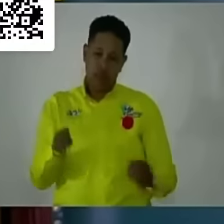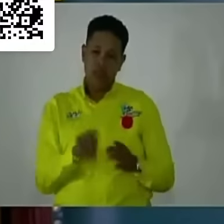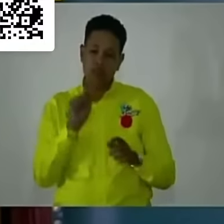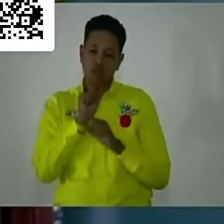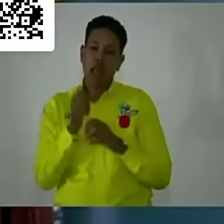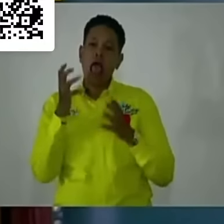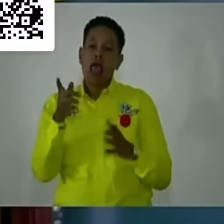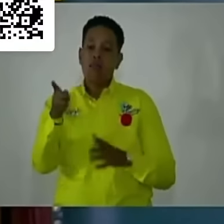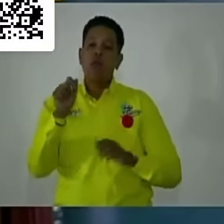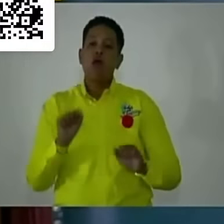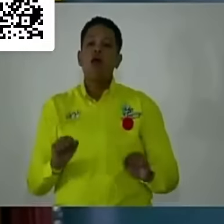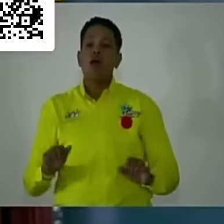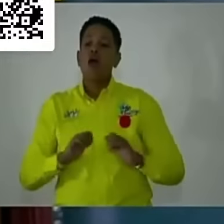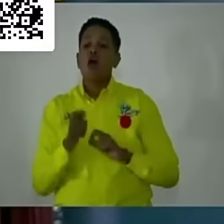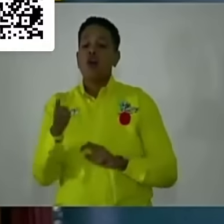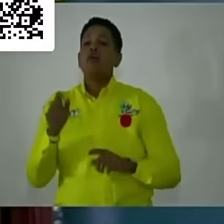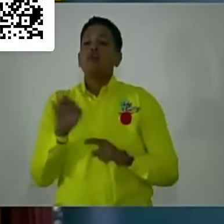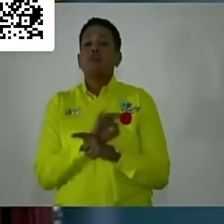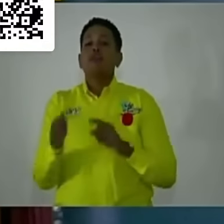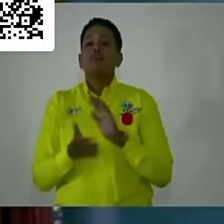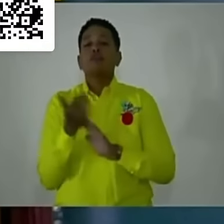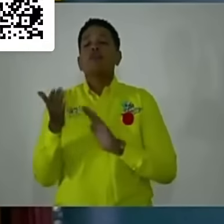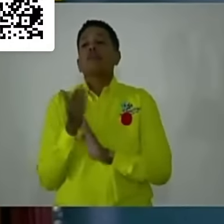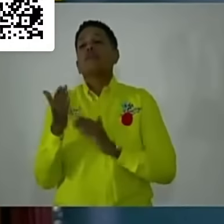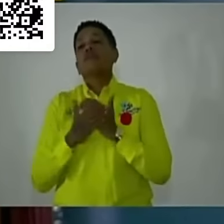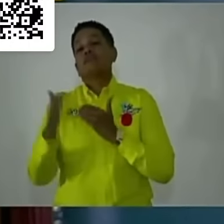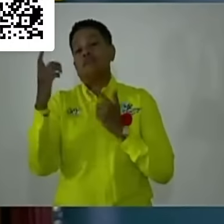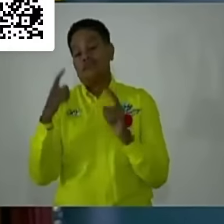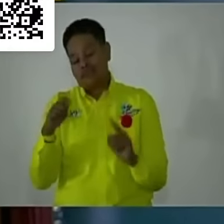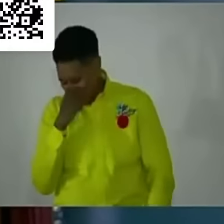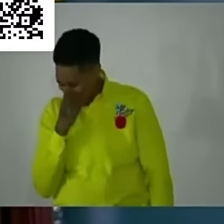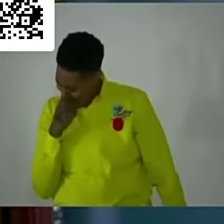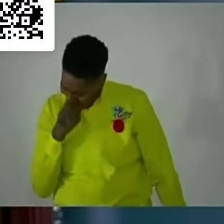help in how you function afterwards.